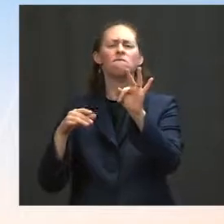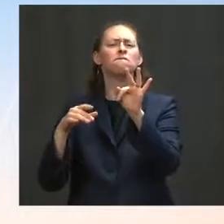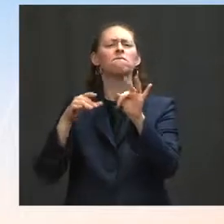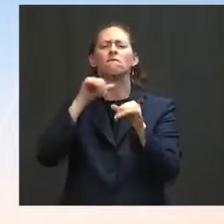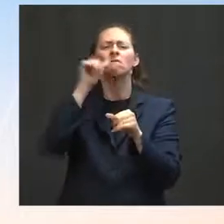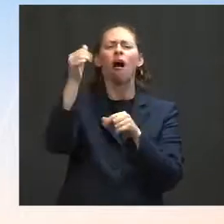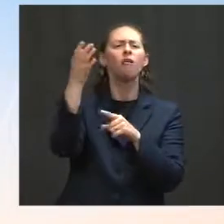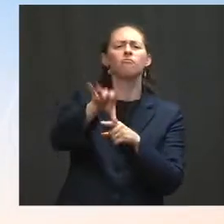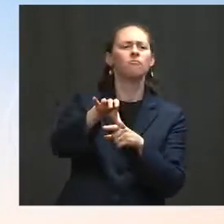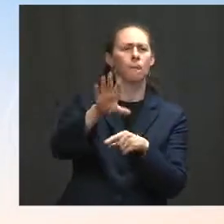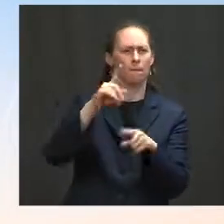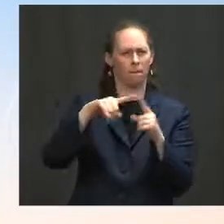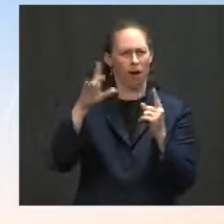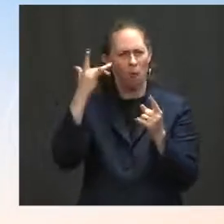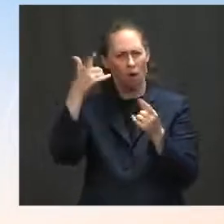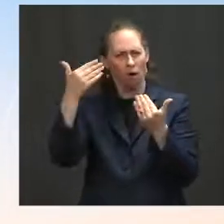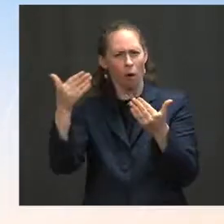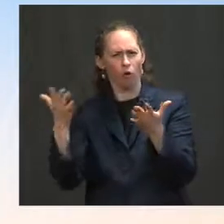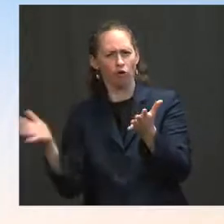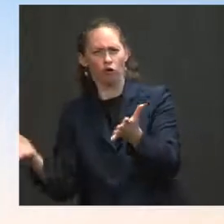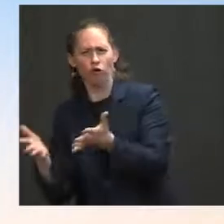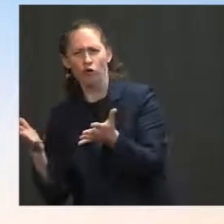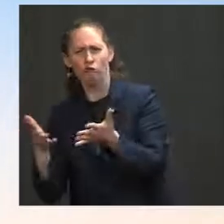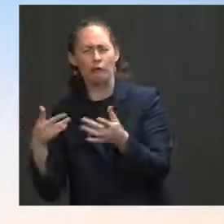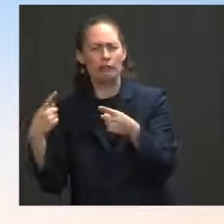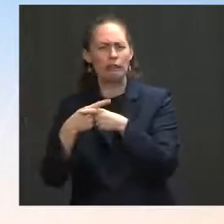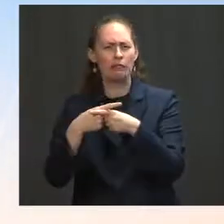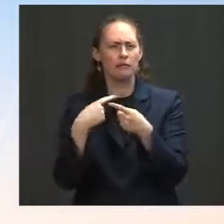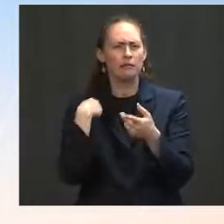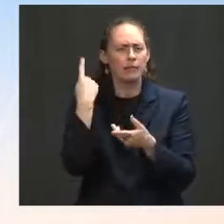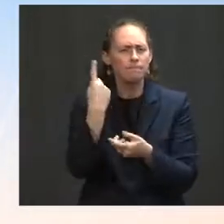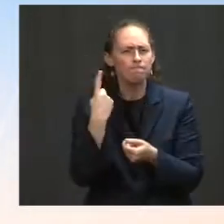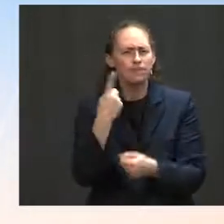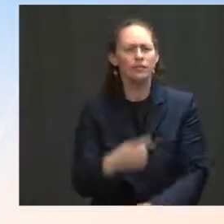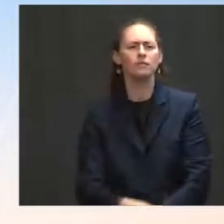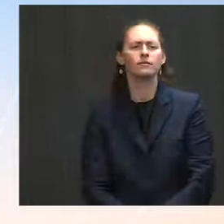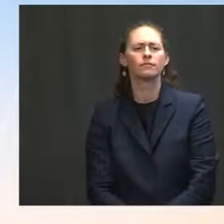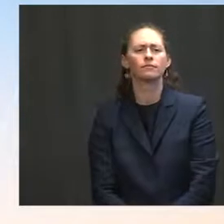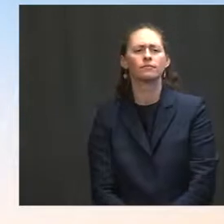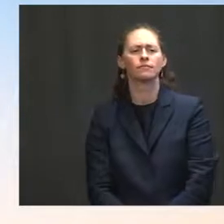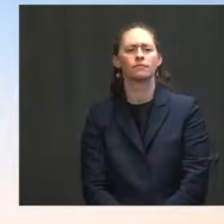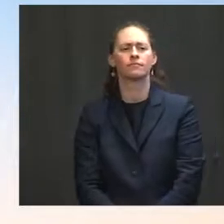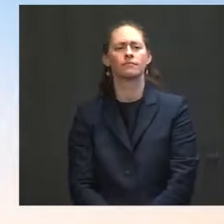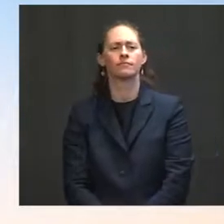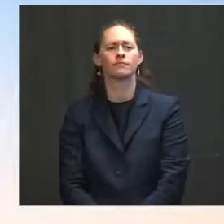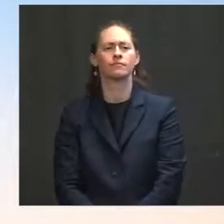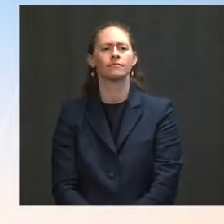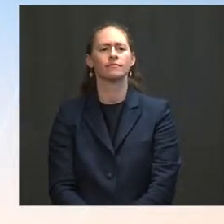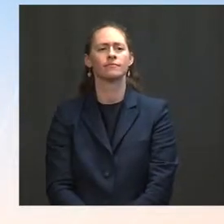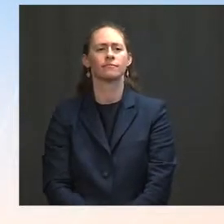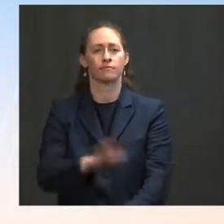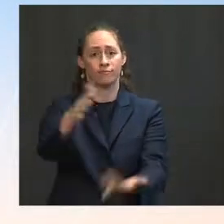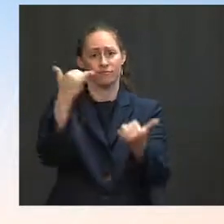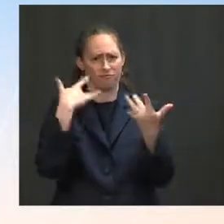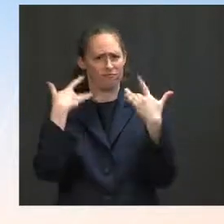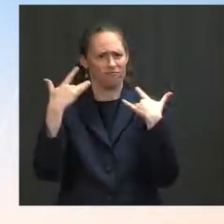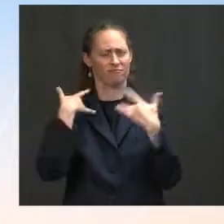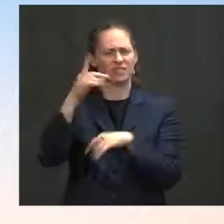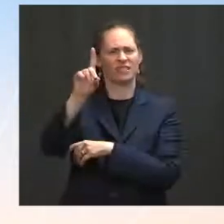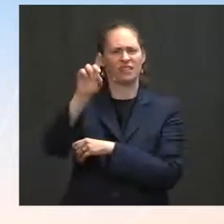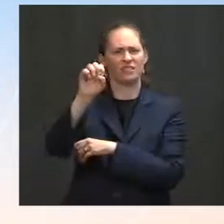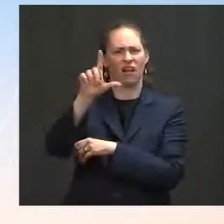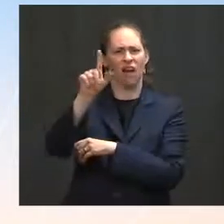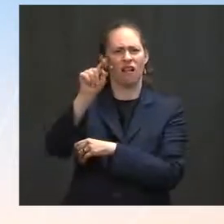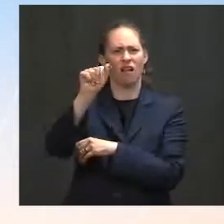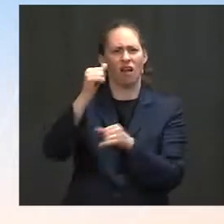as we're seeing an increase in vaccinations or increase in the Delta variant in some of these under-vaccinated